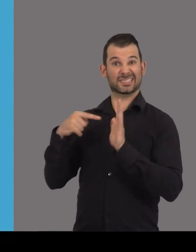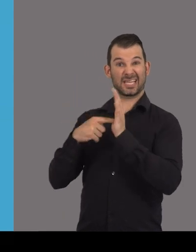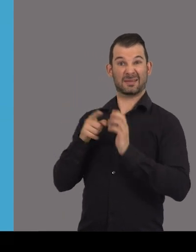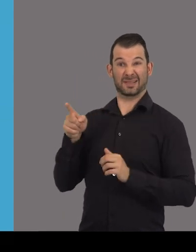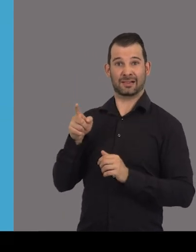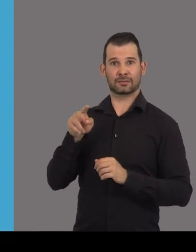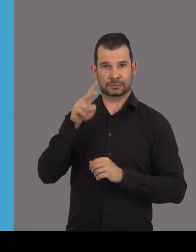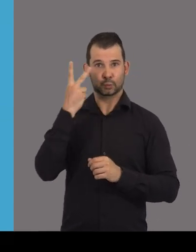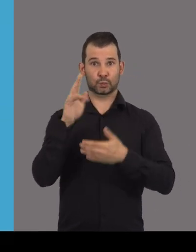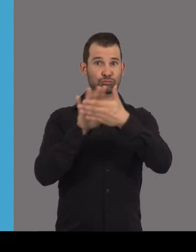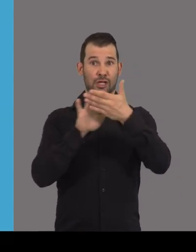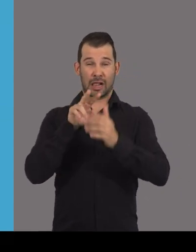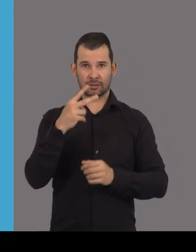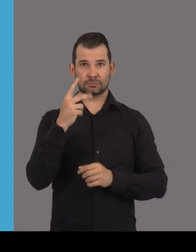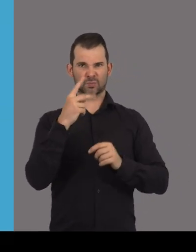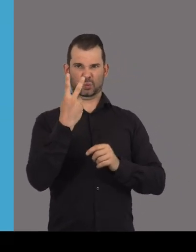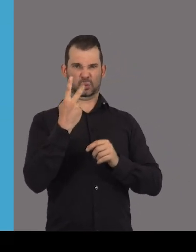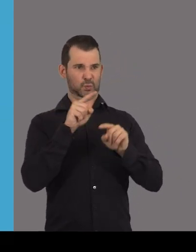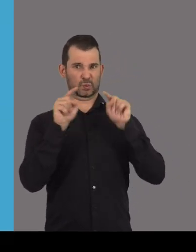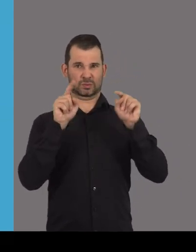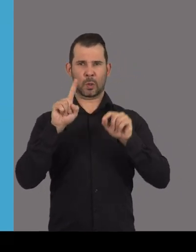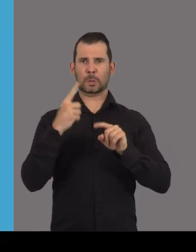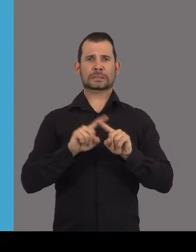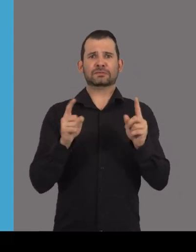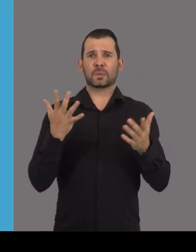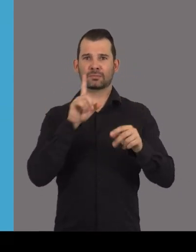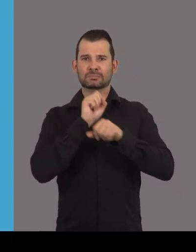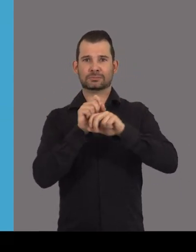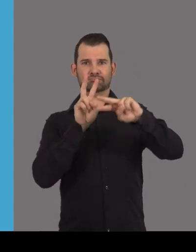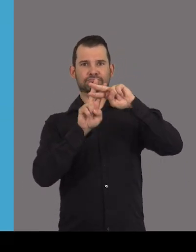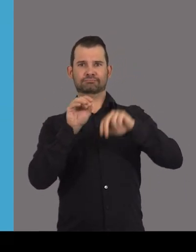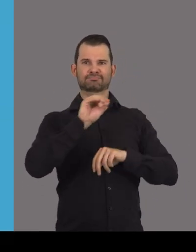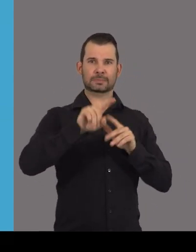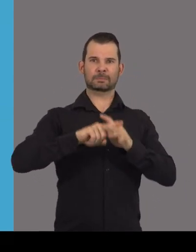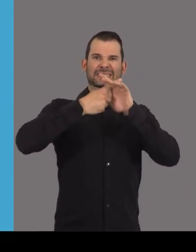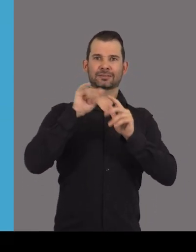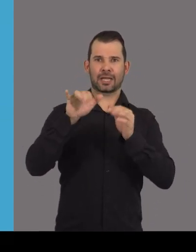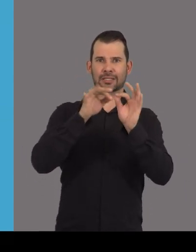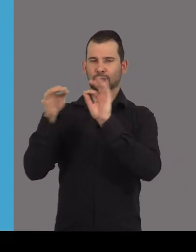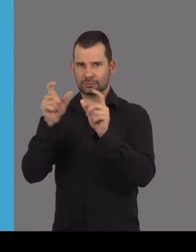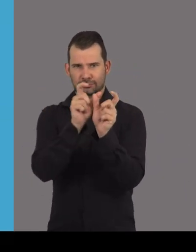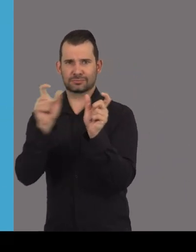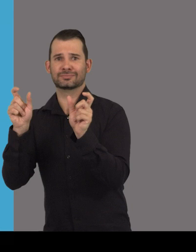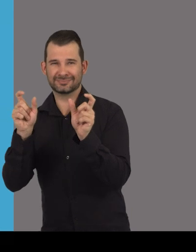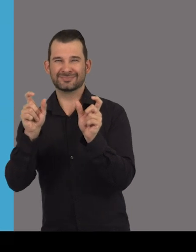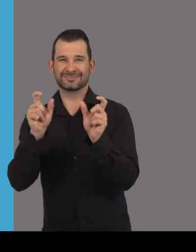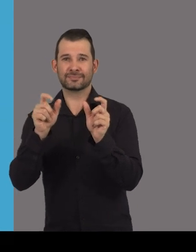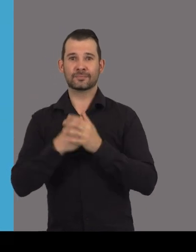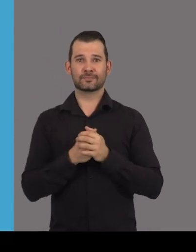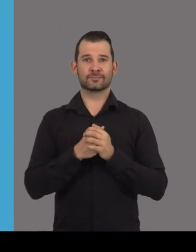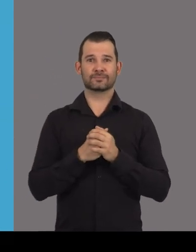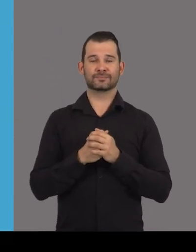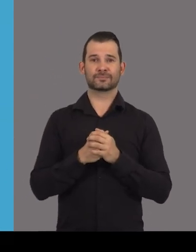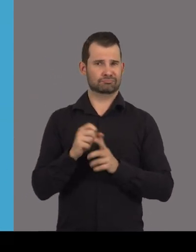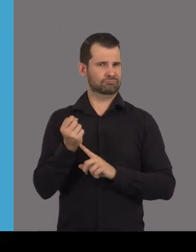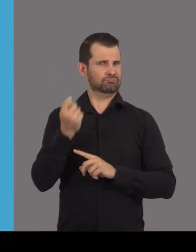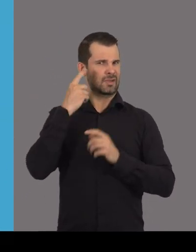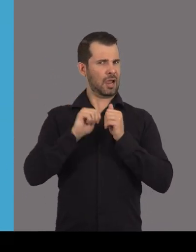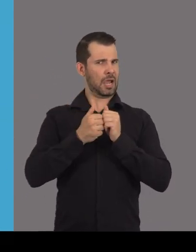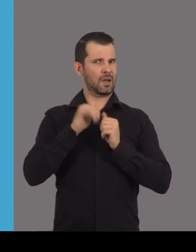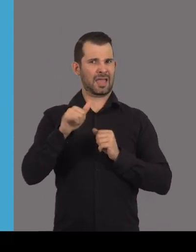In this example, if we look at the two Braille transcriptions, the only difference is that the number sign is placed at the beginning of the